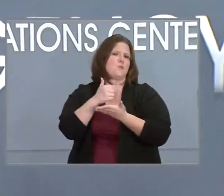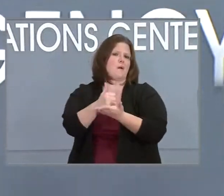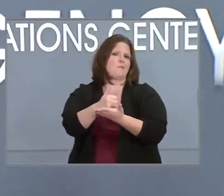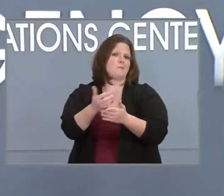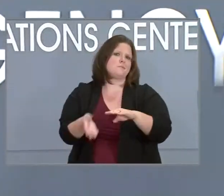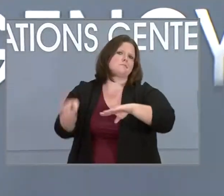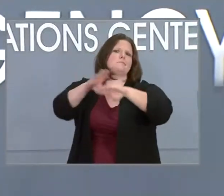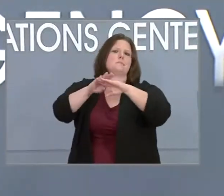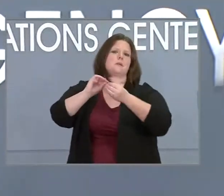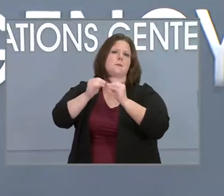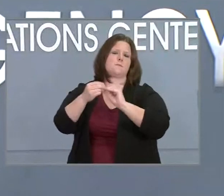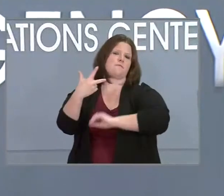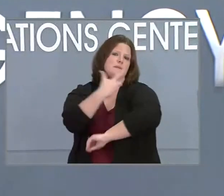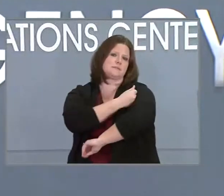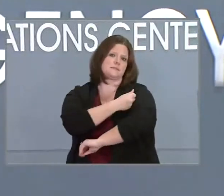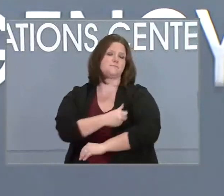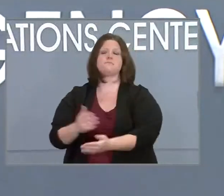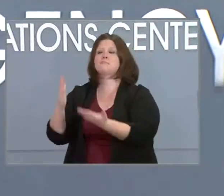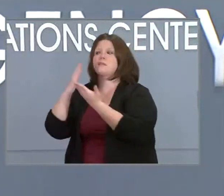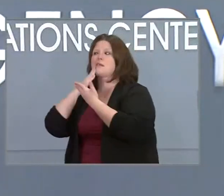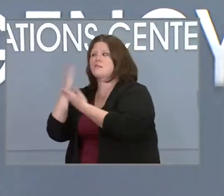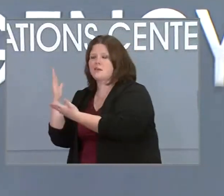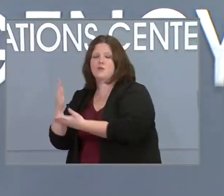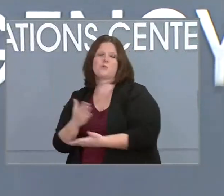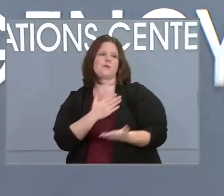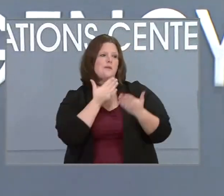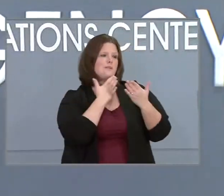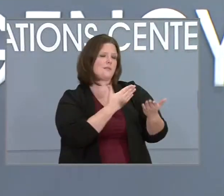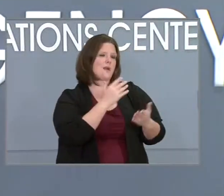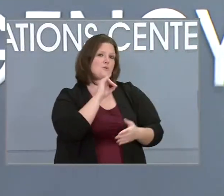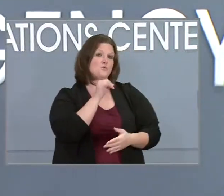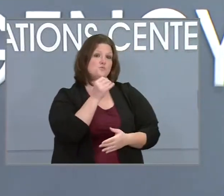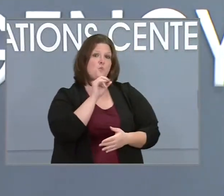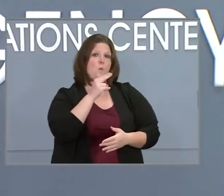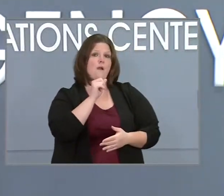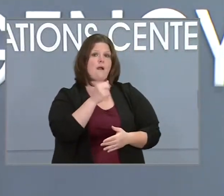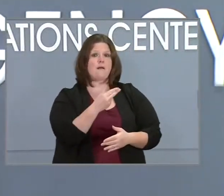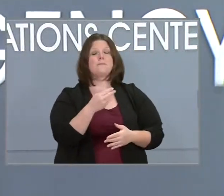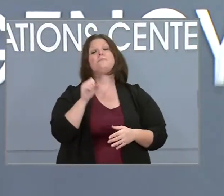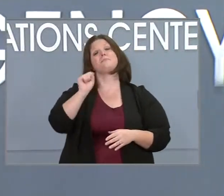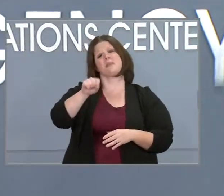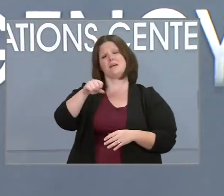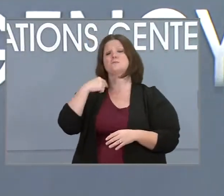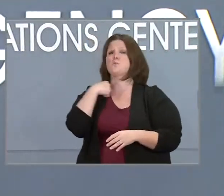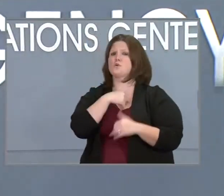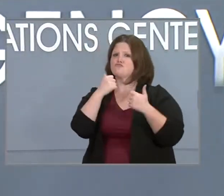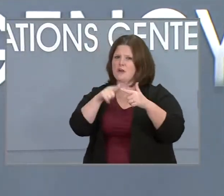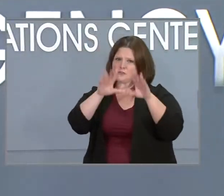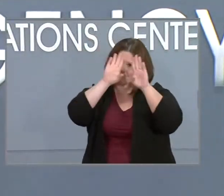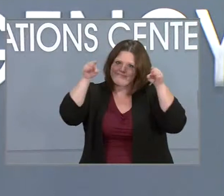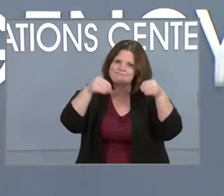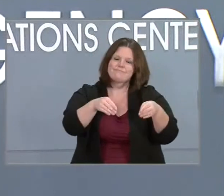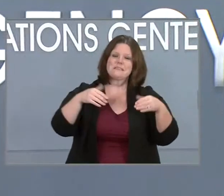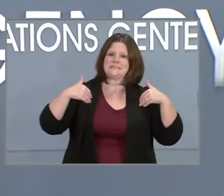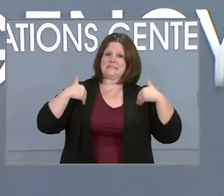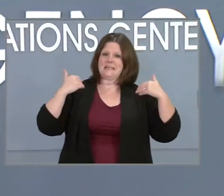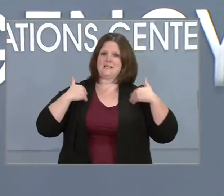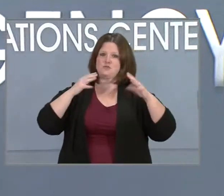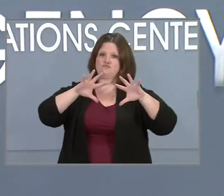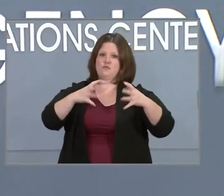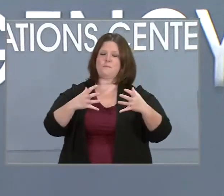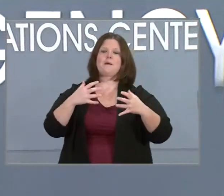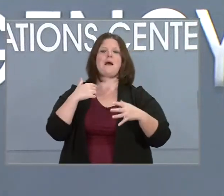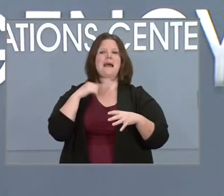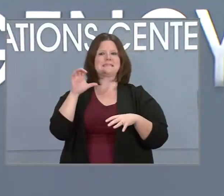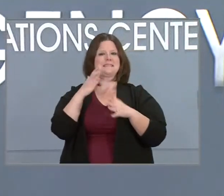Thanks, Governor. And thanks, Jonah, for the question. Yes, we are wanting to very much reach a teenage audience. Just a couple weeks ago, I was doing a fireside